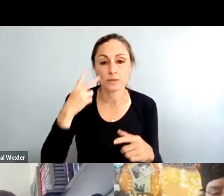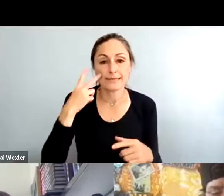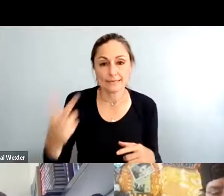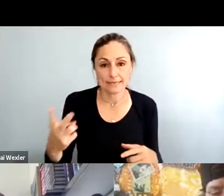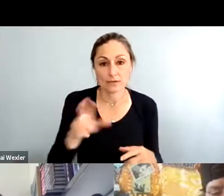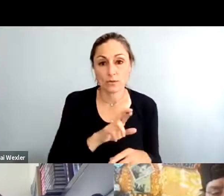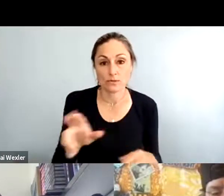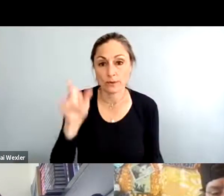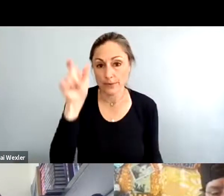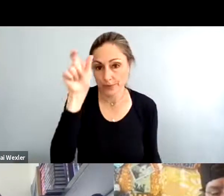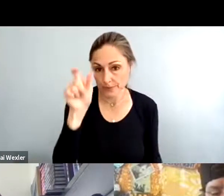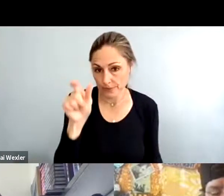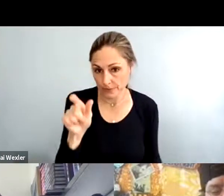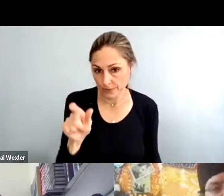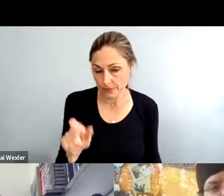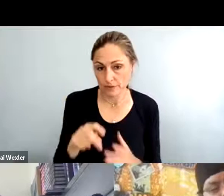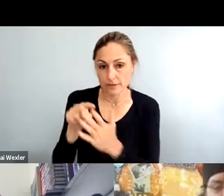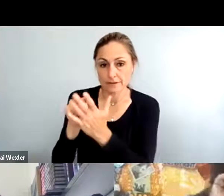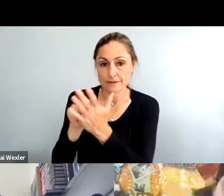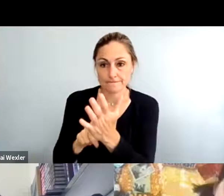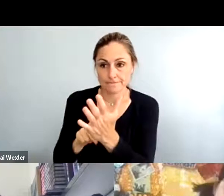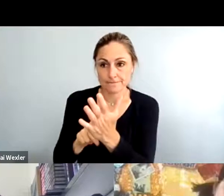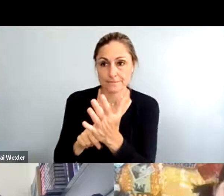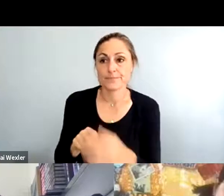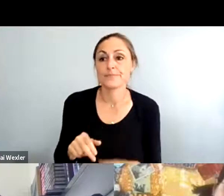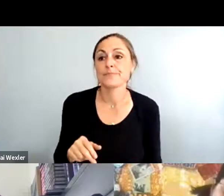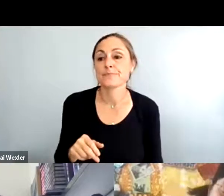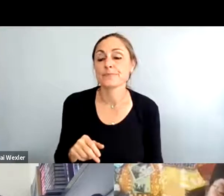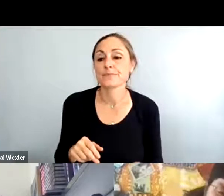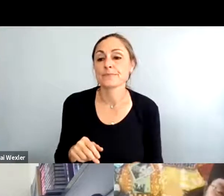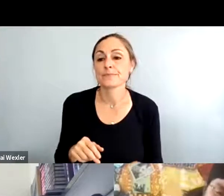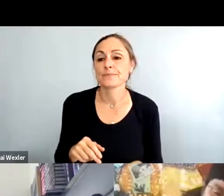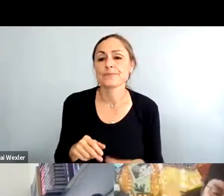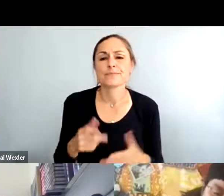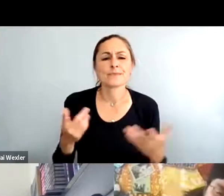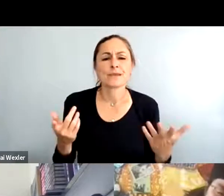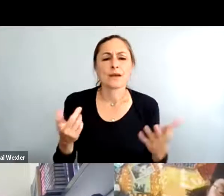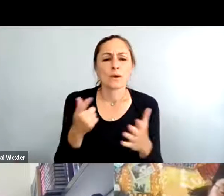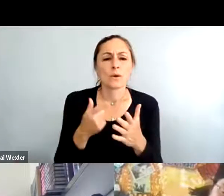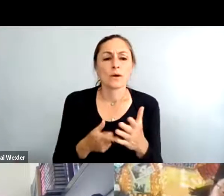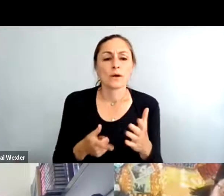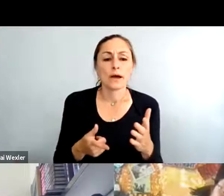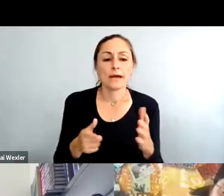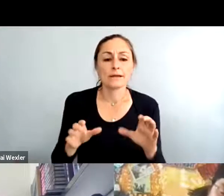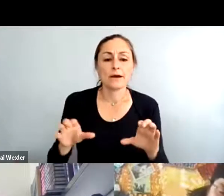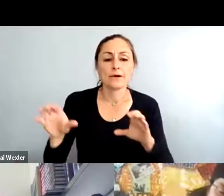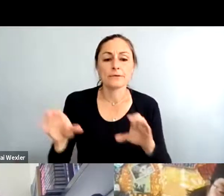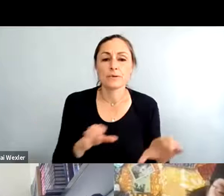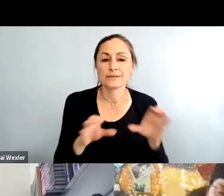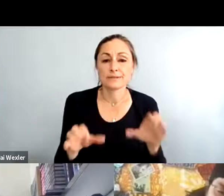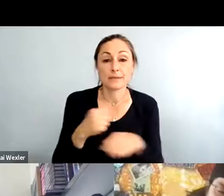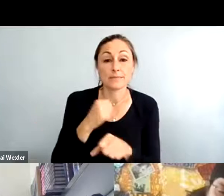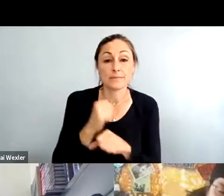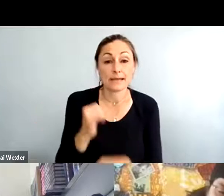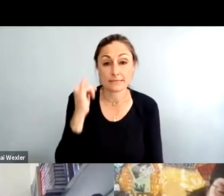poem. And essentially what this does is that it kind of makes that line like the